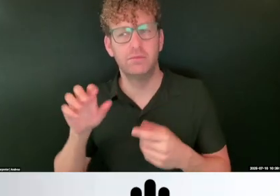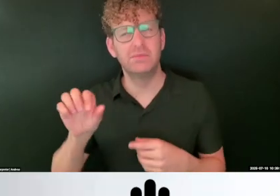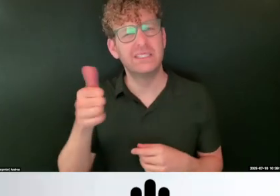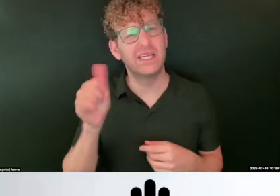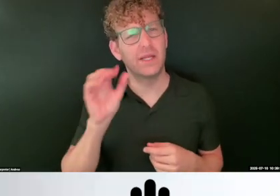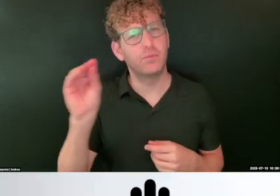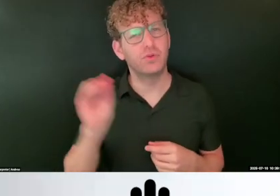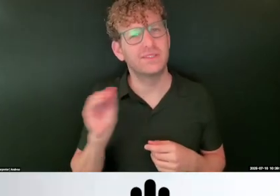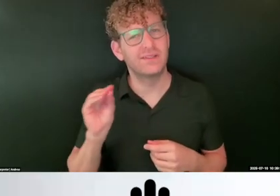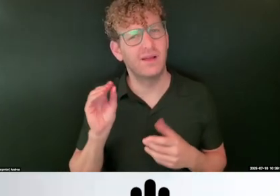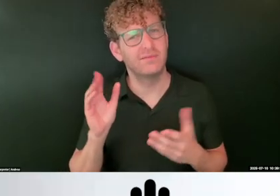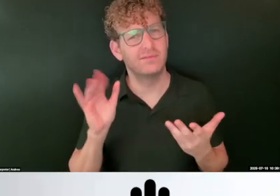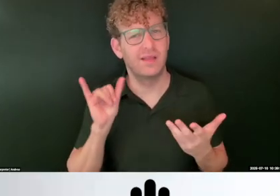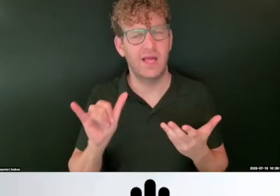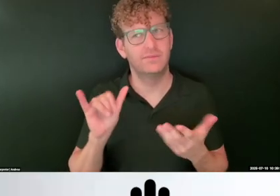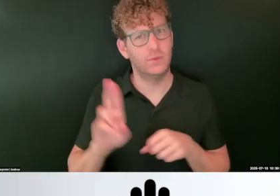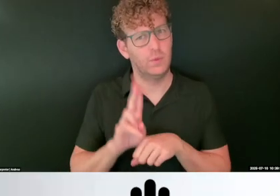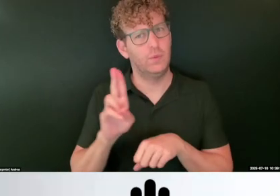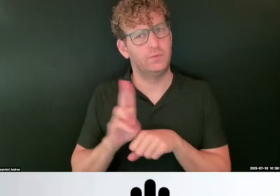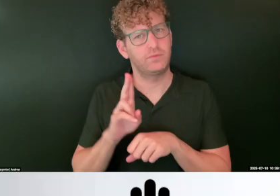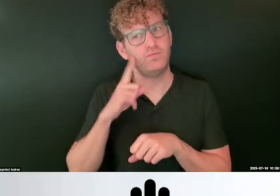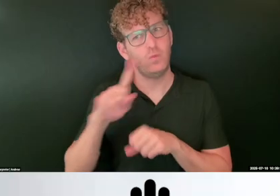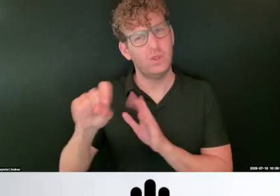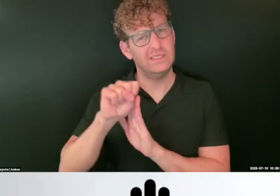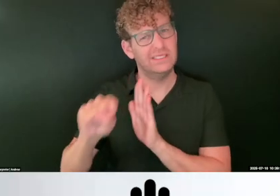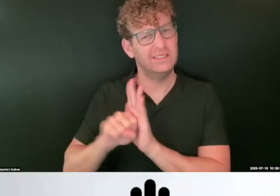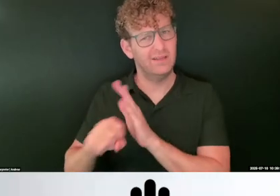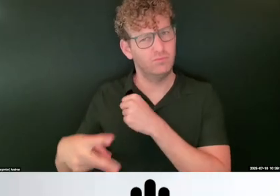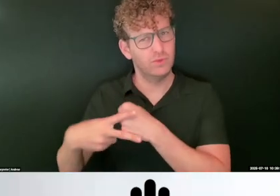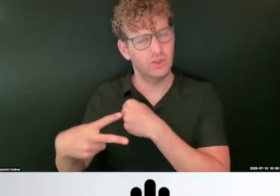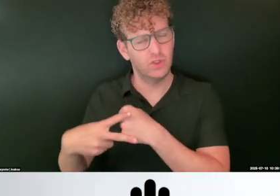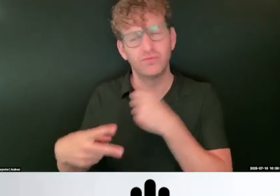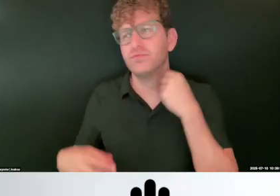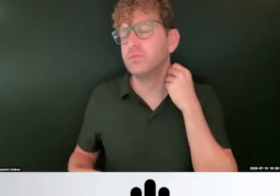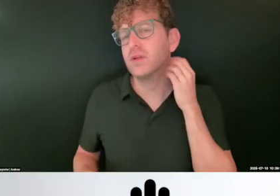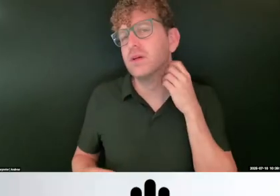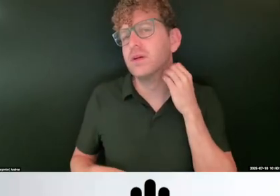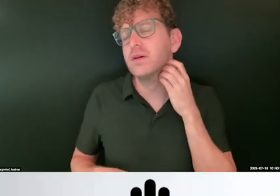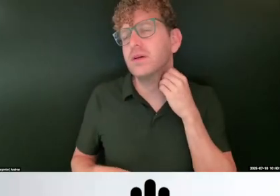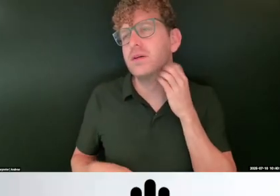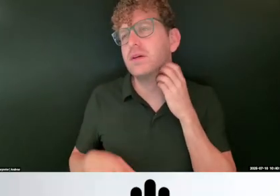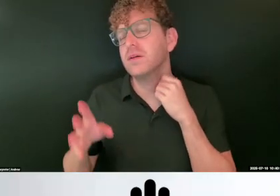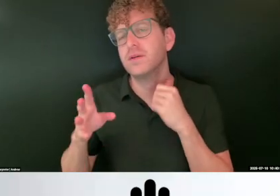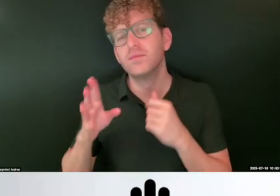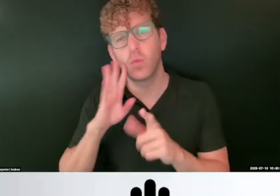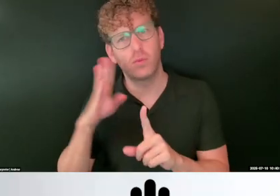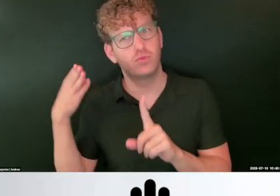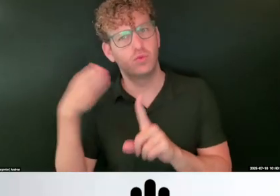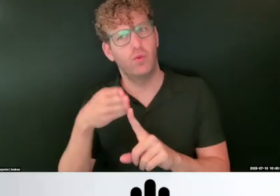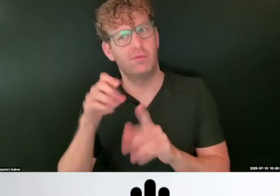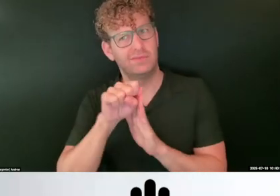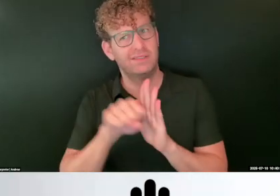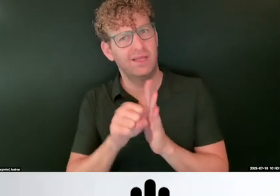which is kind of directed towards state priorities. And for this year, because of the